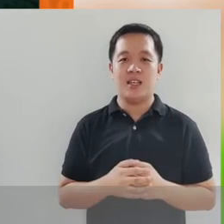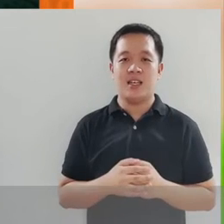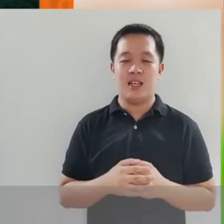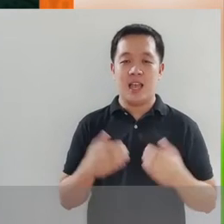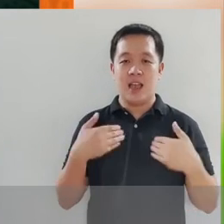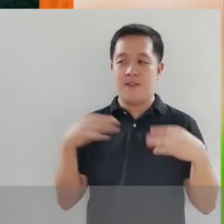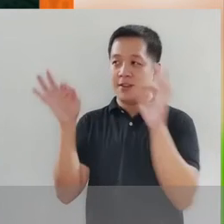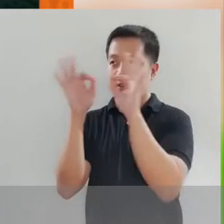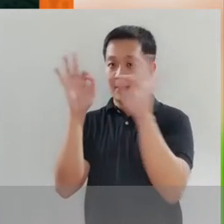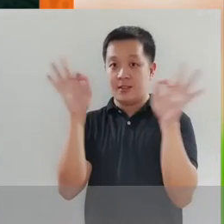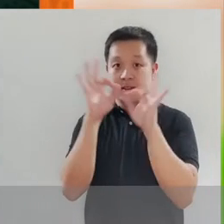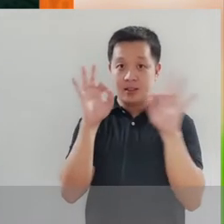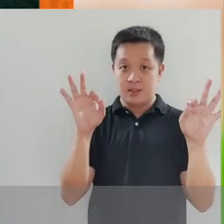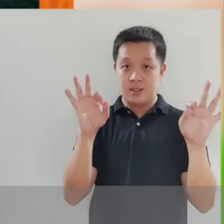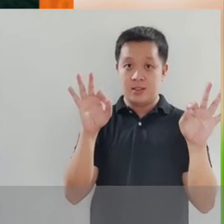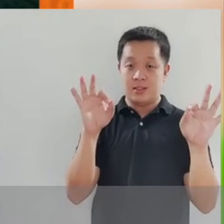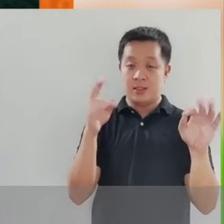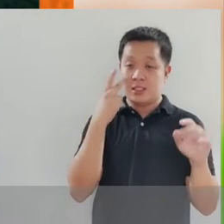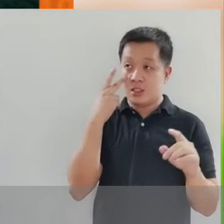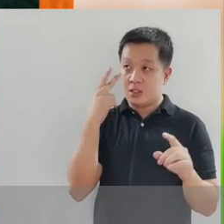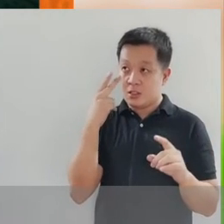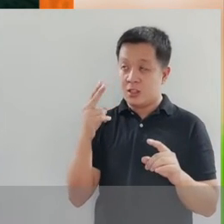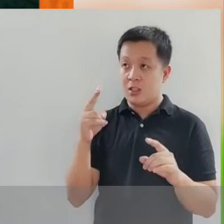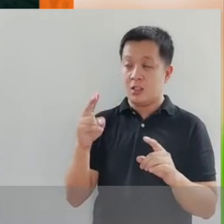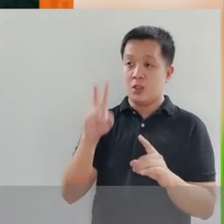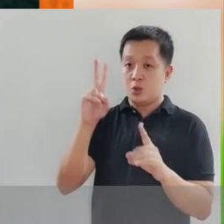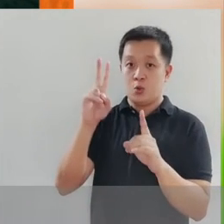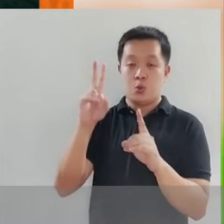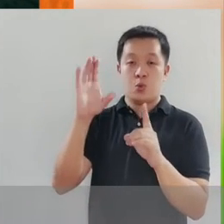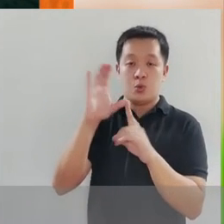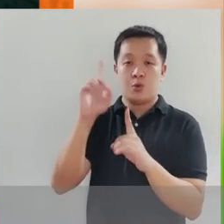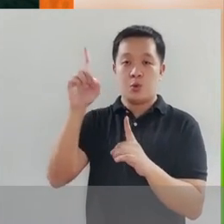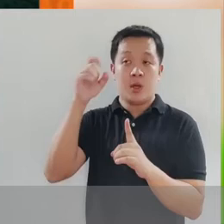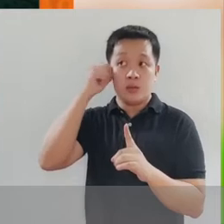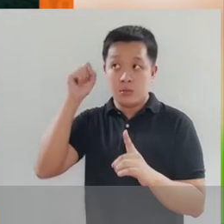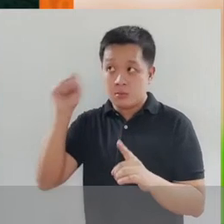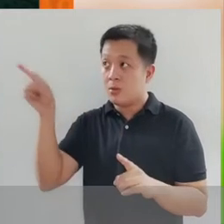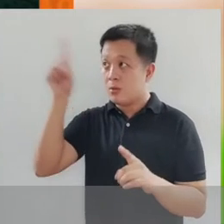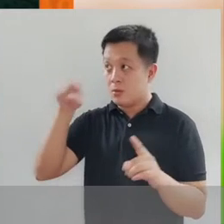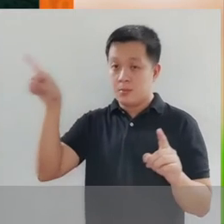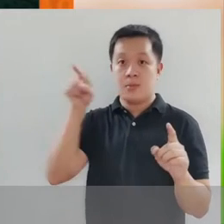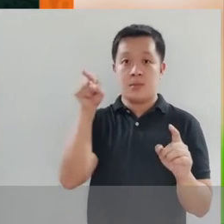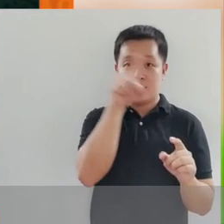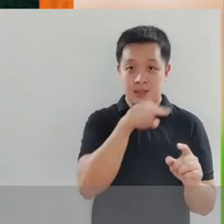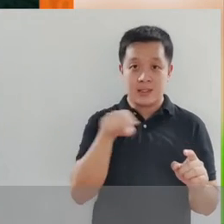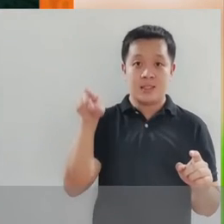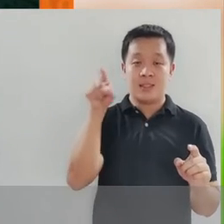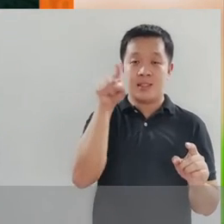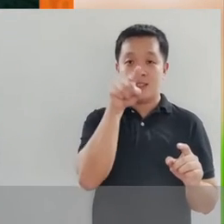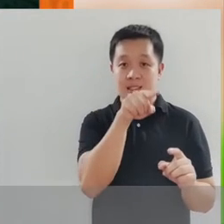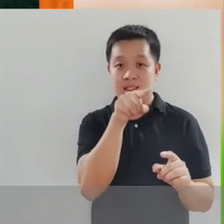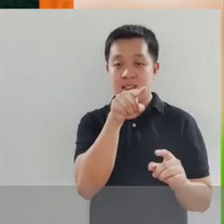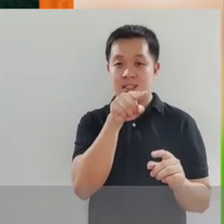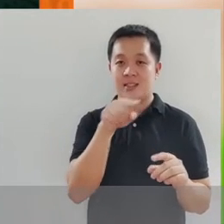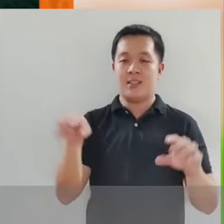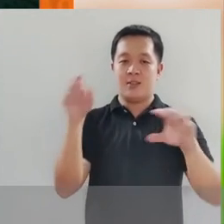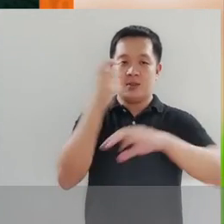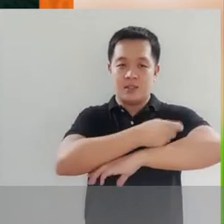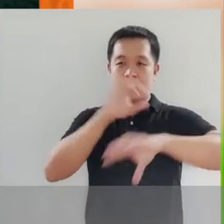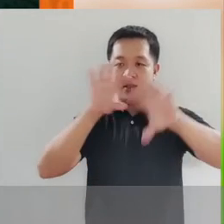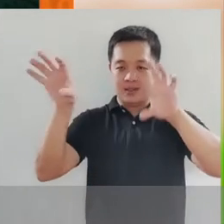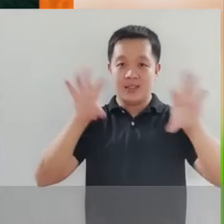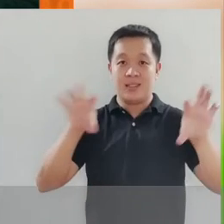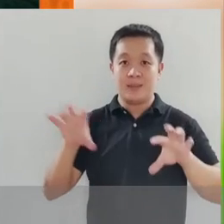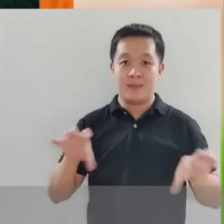Directions. Encircle the words with consonant digraphs in the sentences. then classify them using the